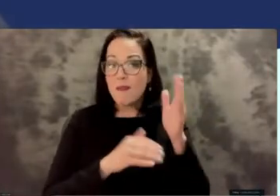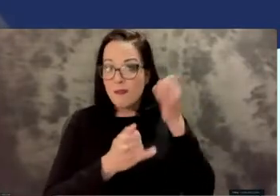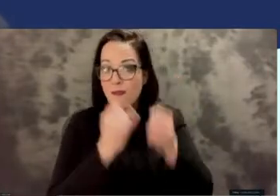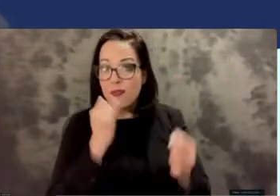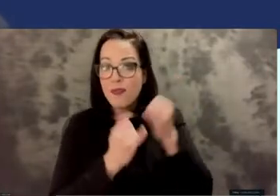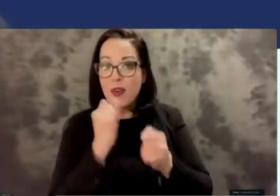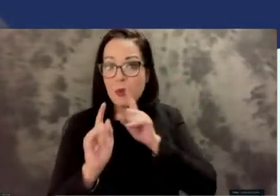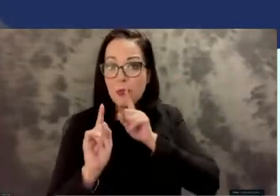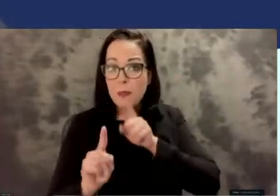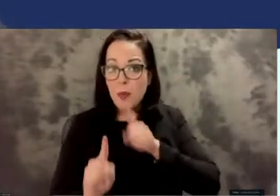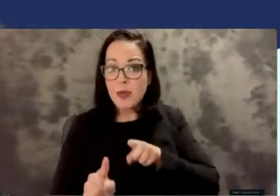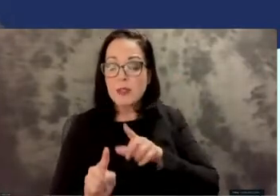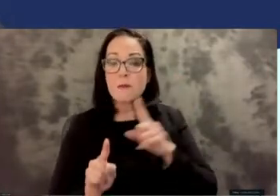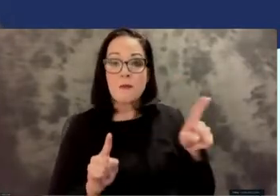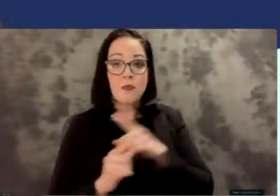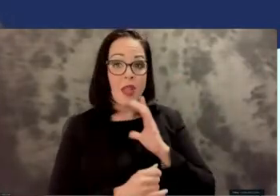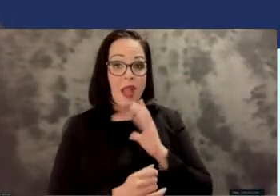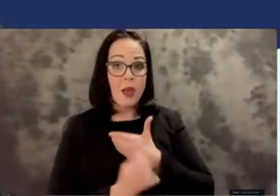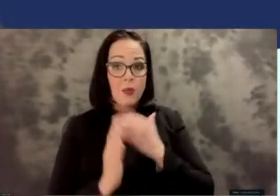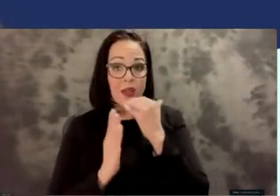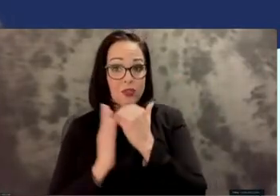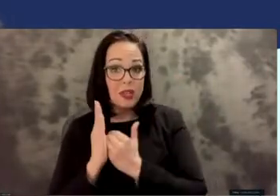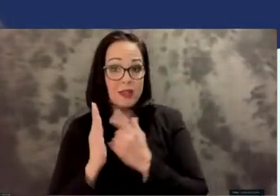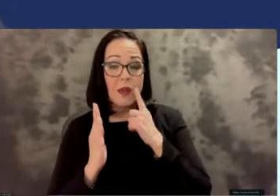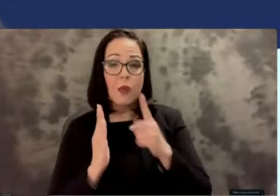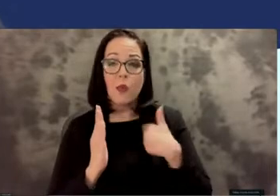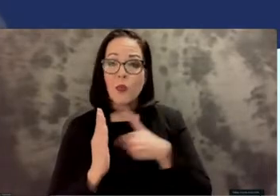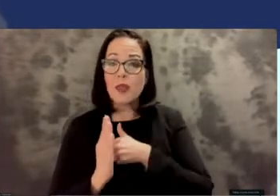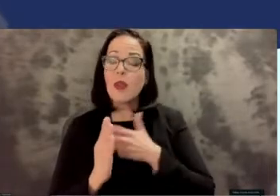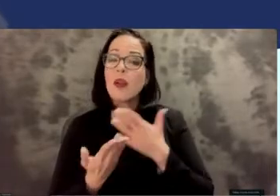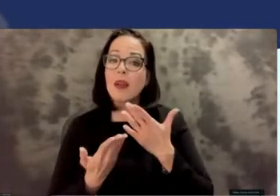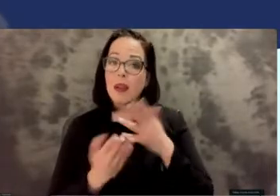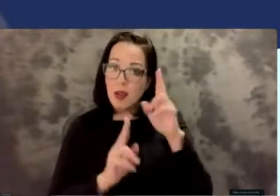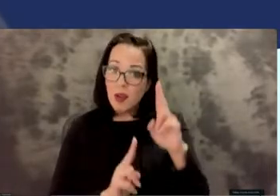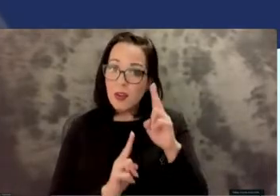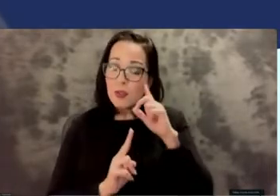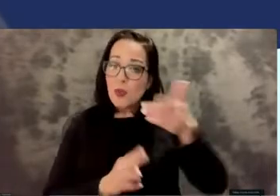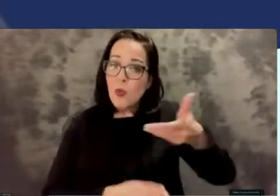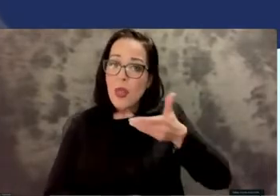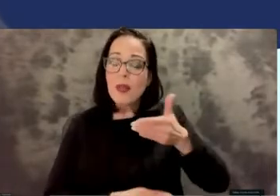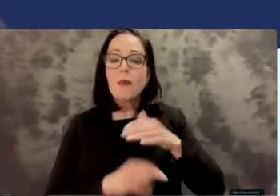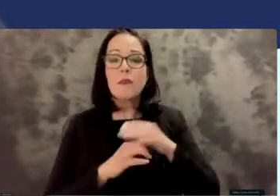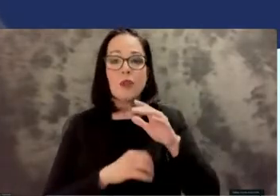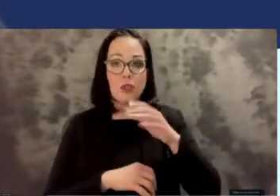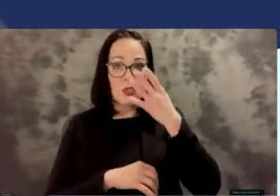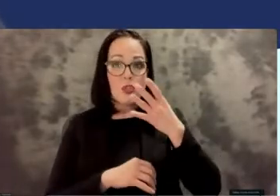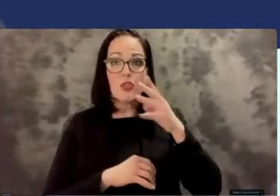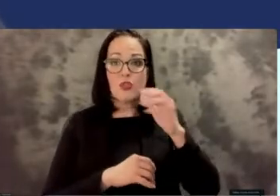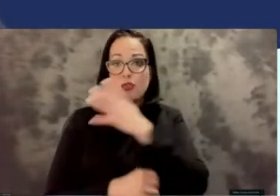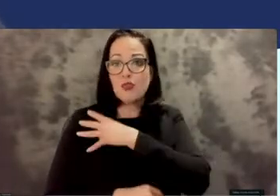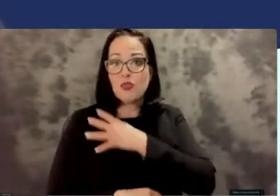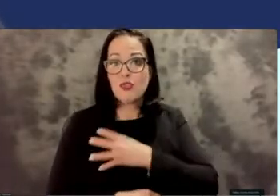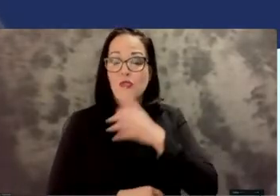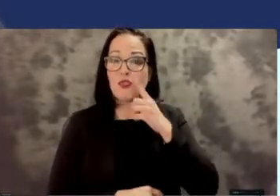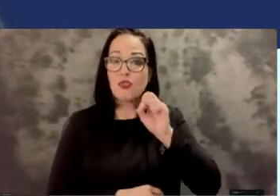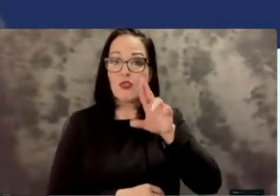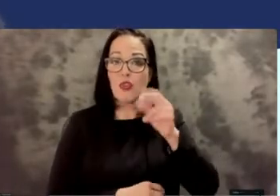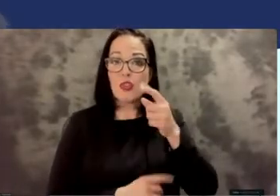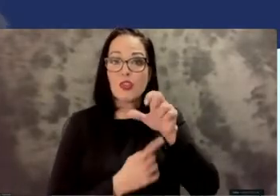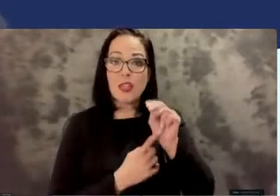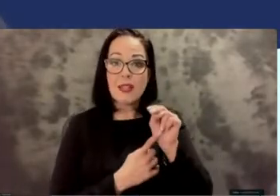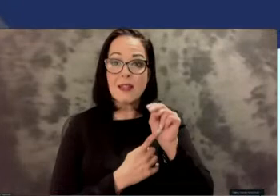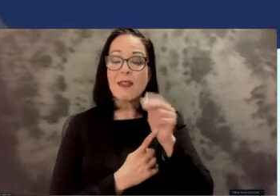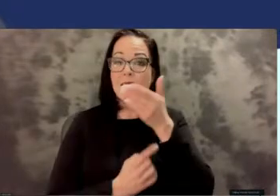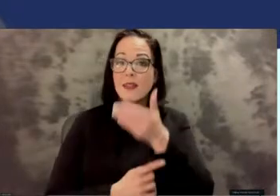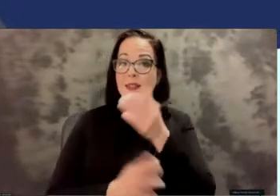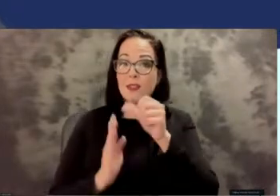In our agenda, we are pleased to welcome Surgeon General Murthy, who will share his perspectives and priorities with us today. We